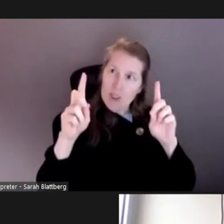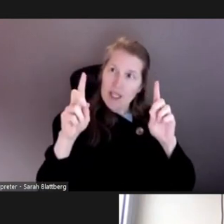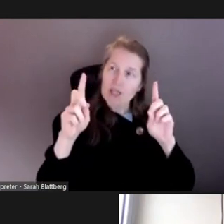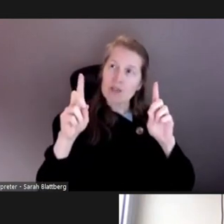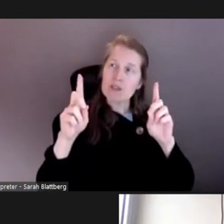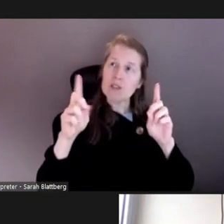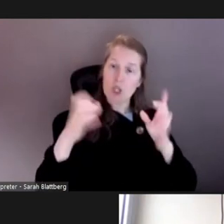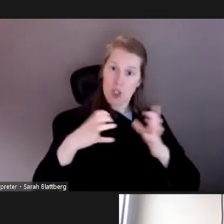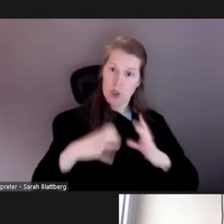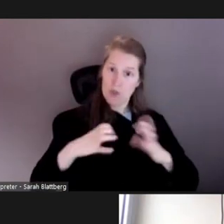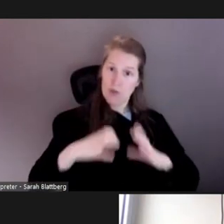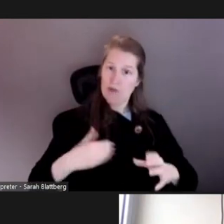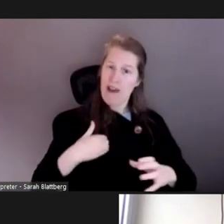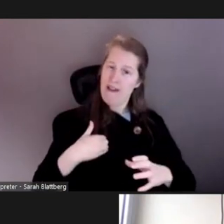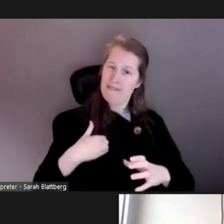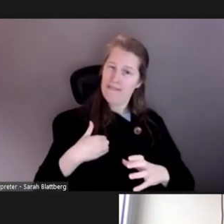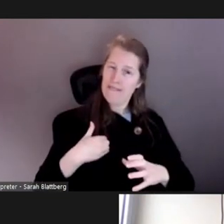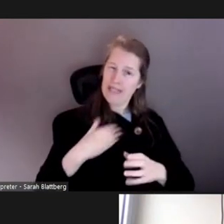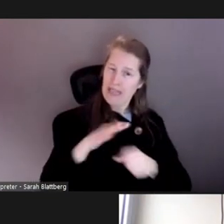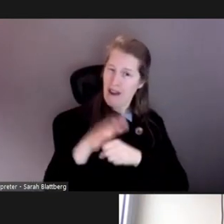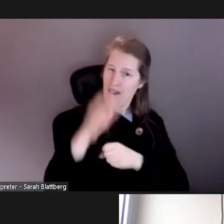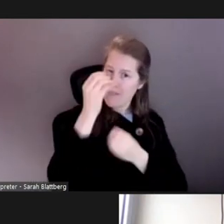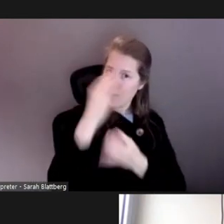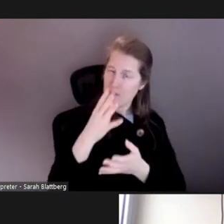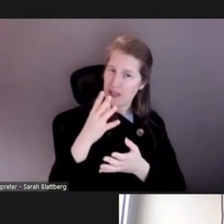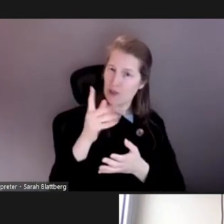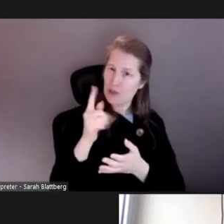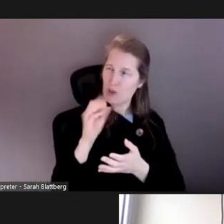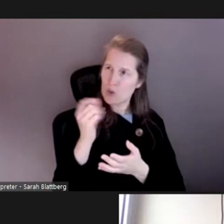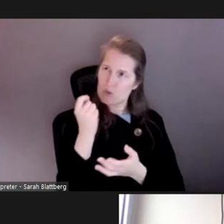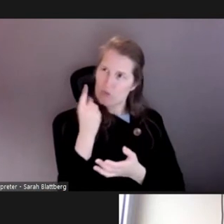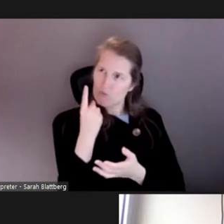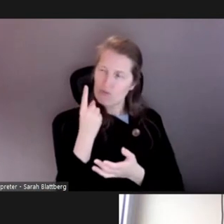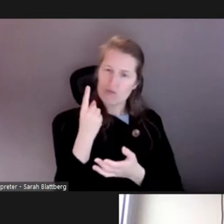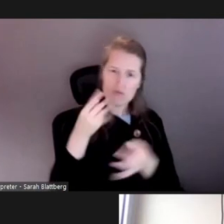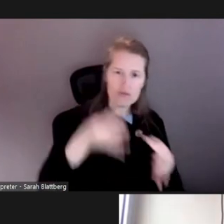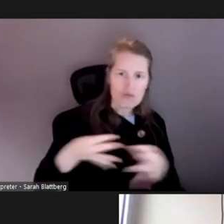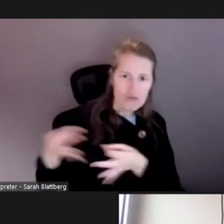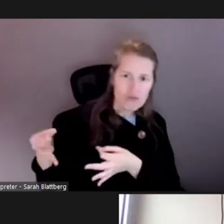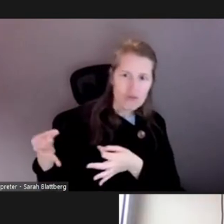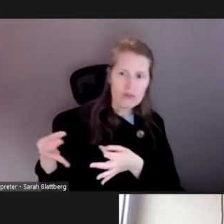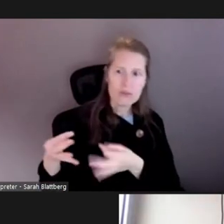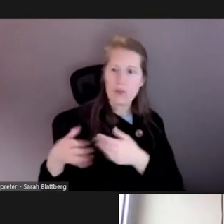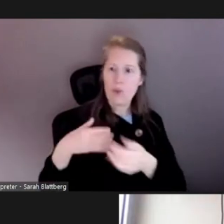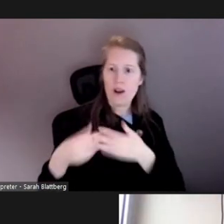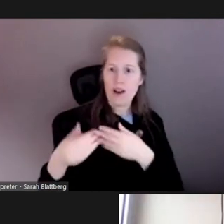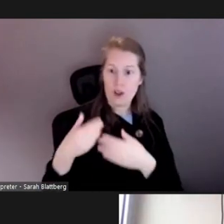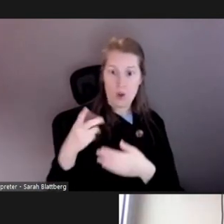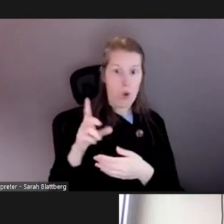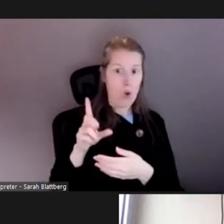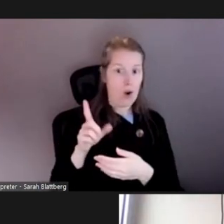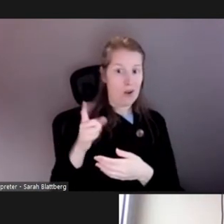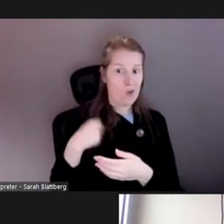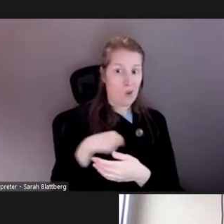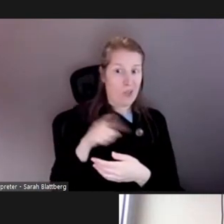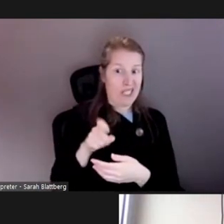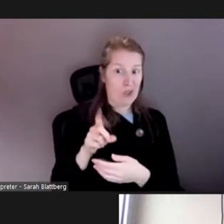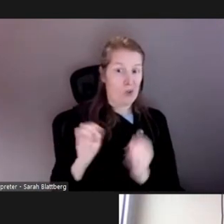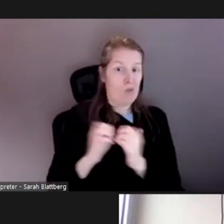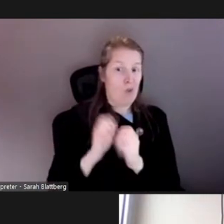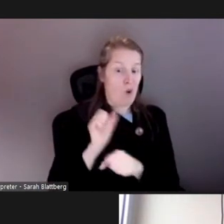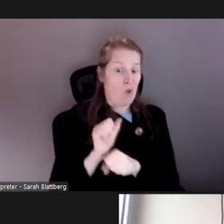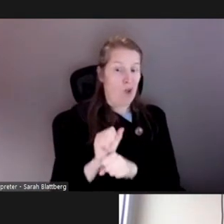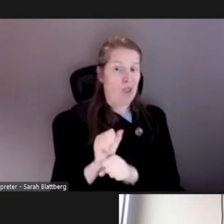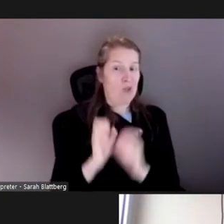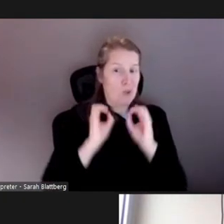consumers have the information they need to approach and digest what could potentially be on a label? Or do we have work we need to do there to help make sure people